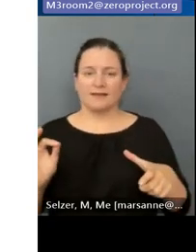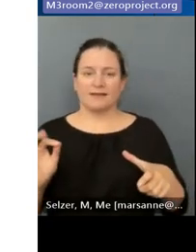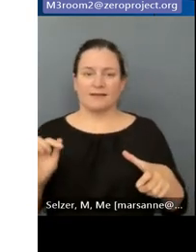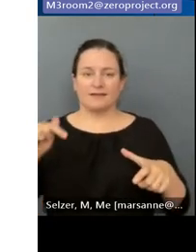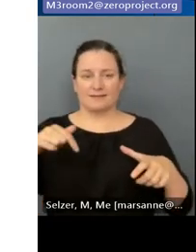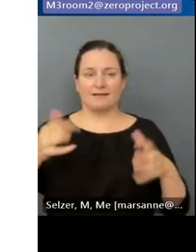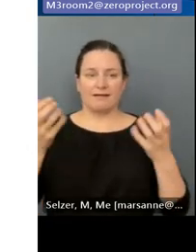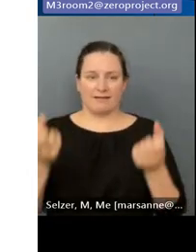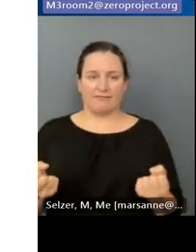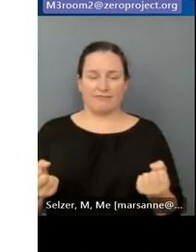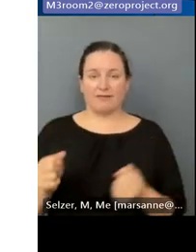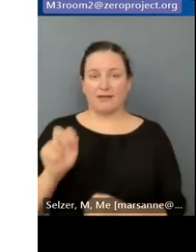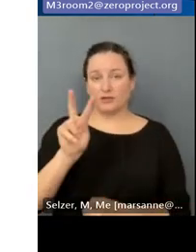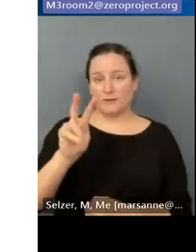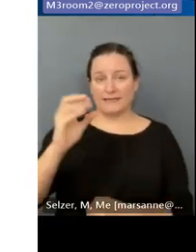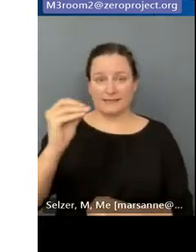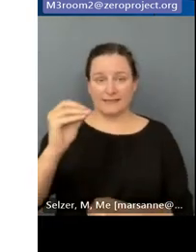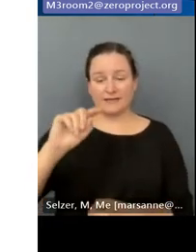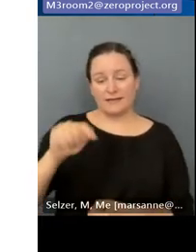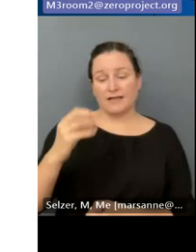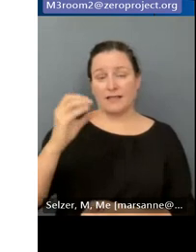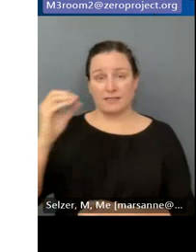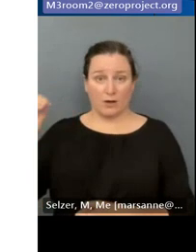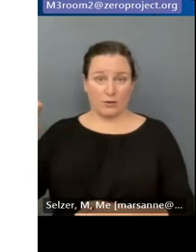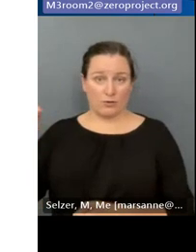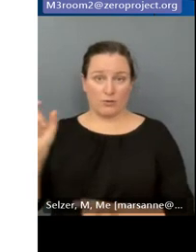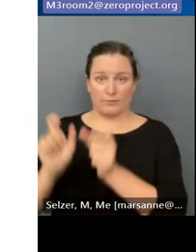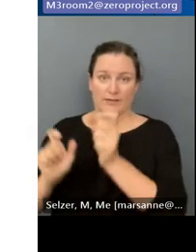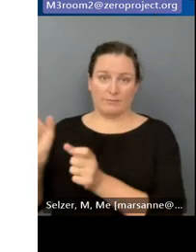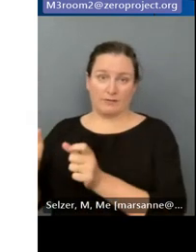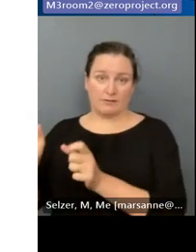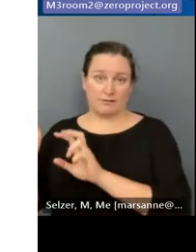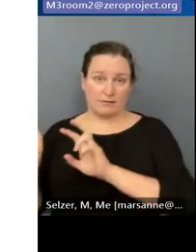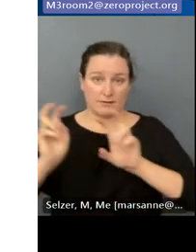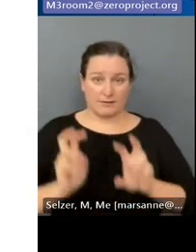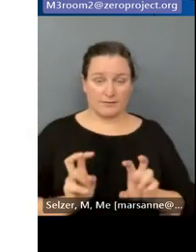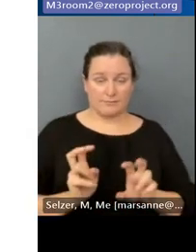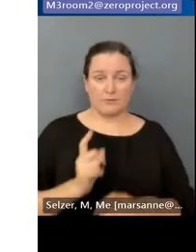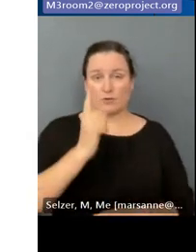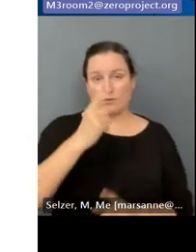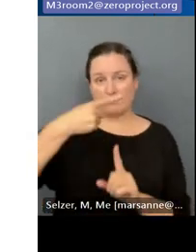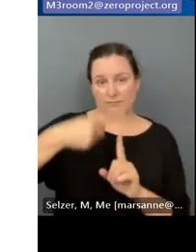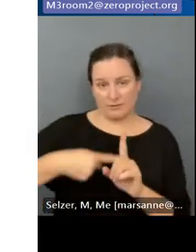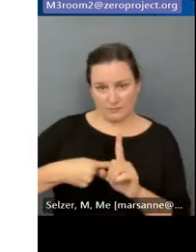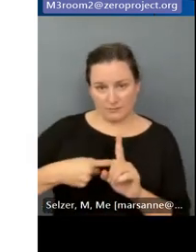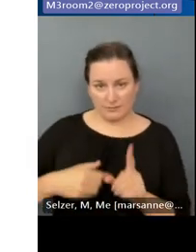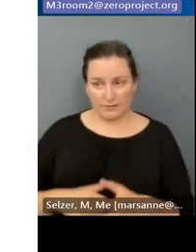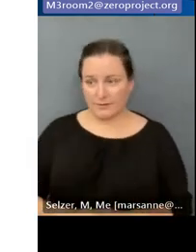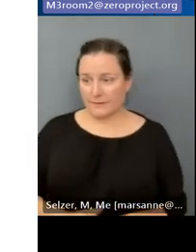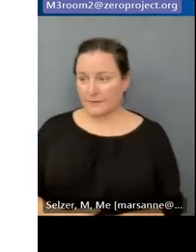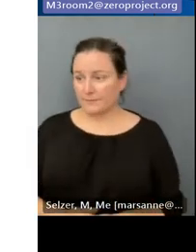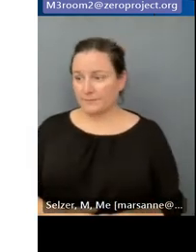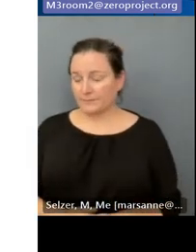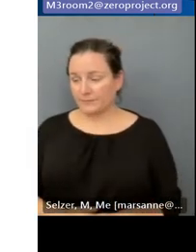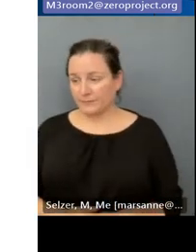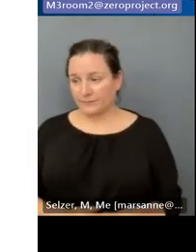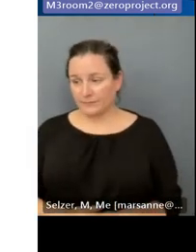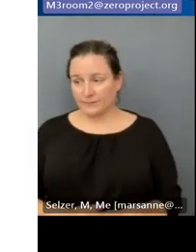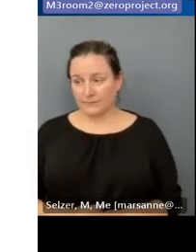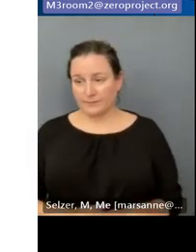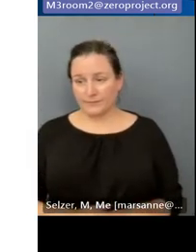20,000 attendants per month. We are in the São Paulo city. The São Paulo city have more